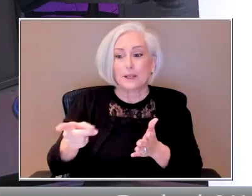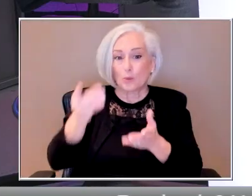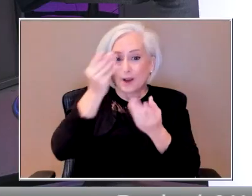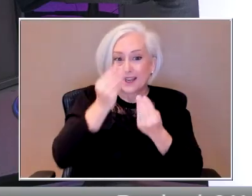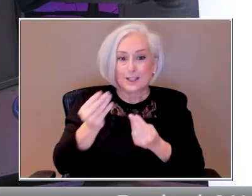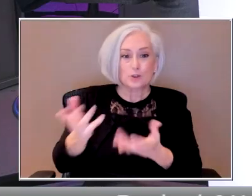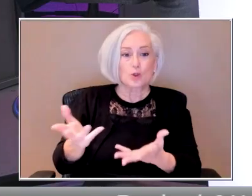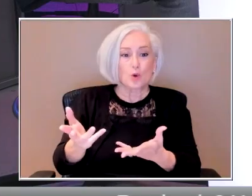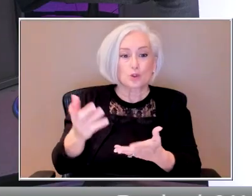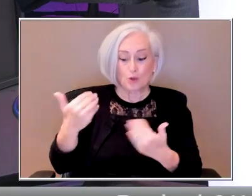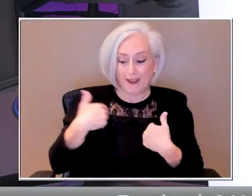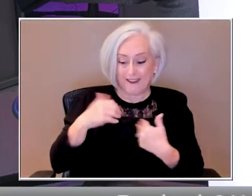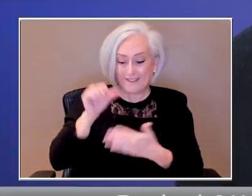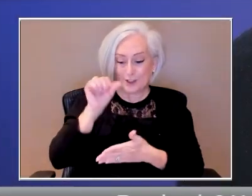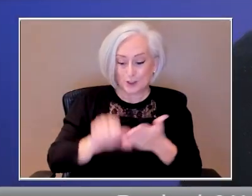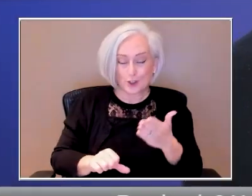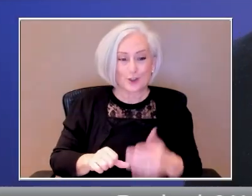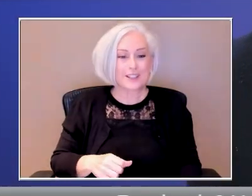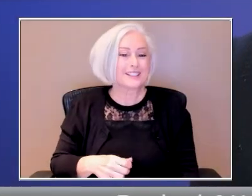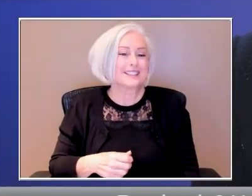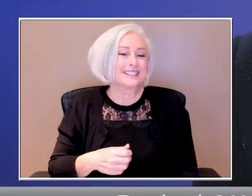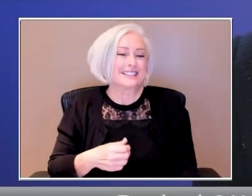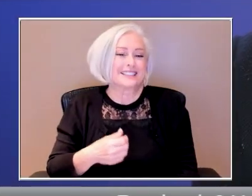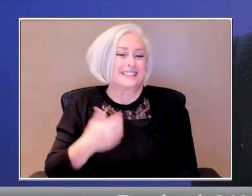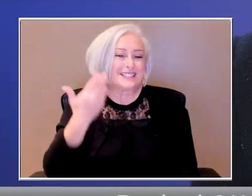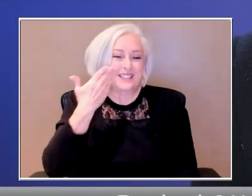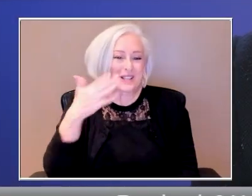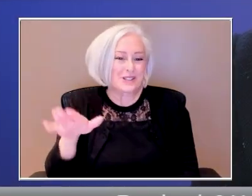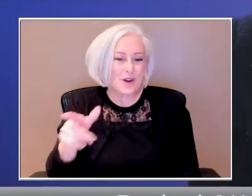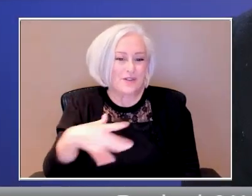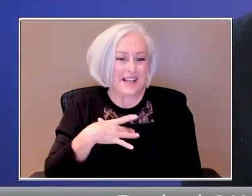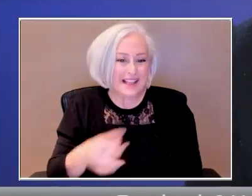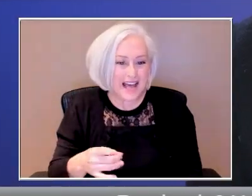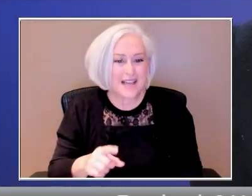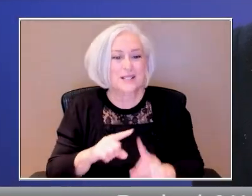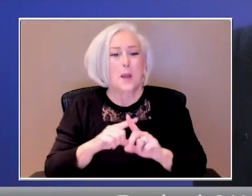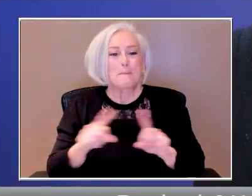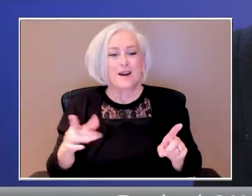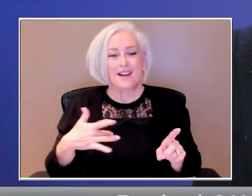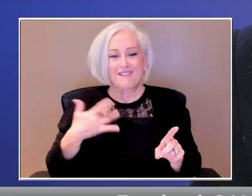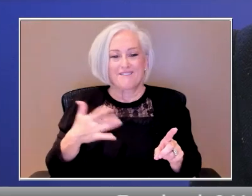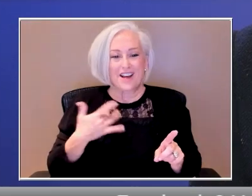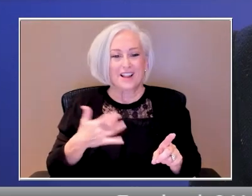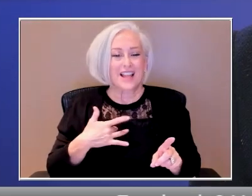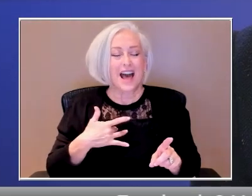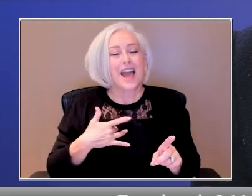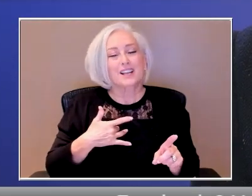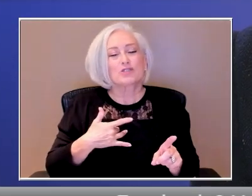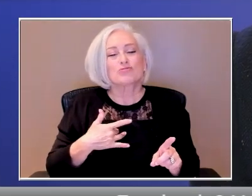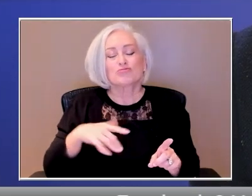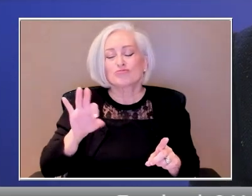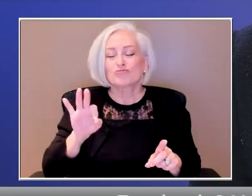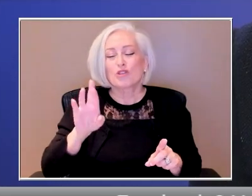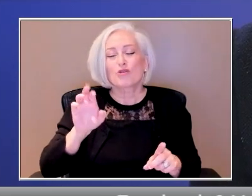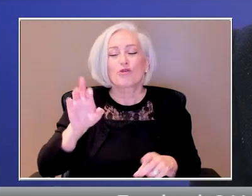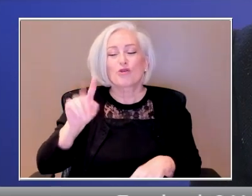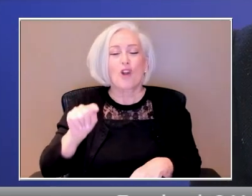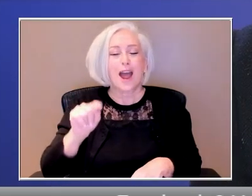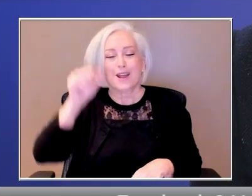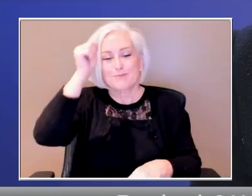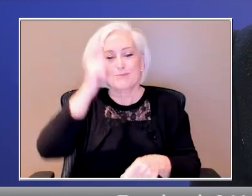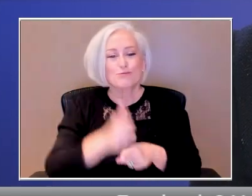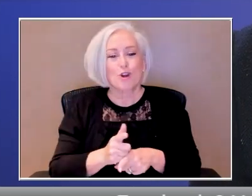whether Dr. Crawford likes this or not, I felt like I had a fraternity brother in the room because it gave me this sense of,